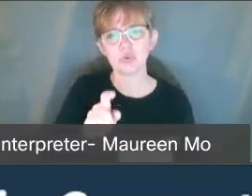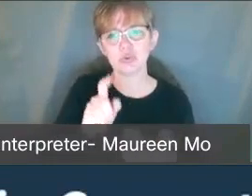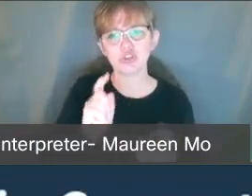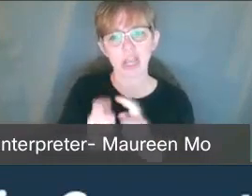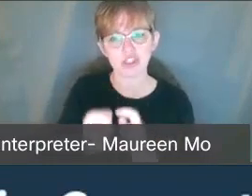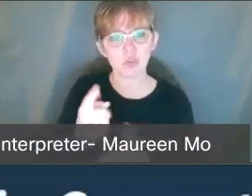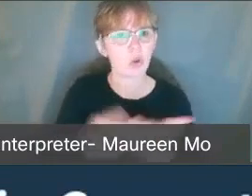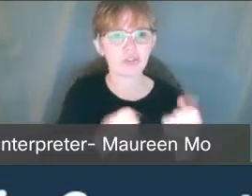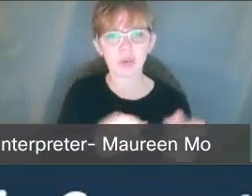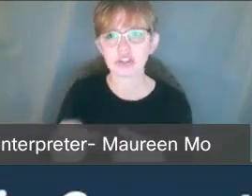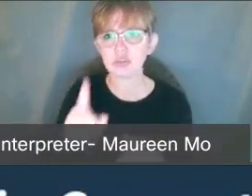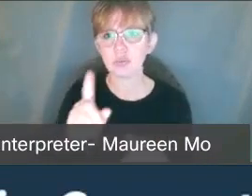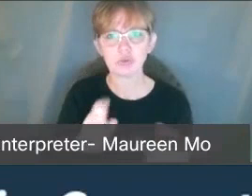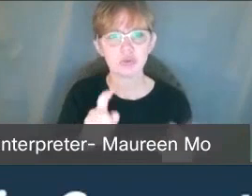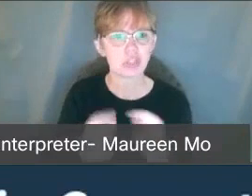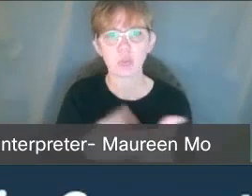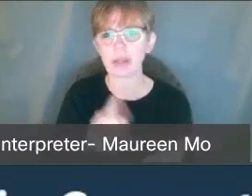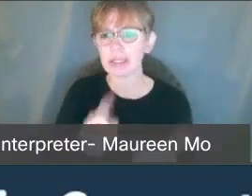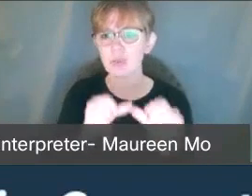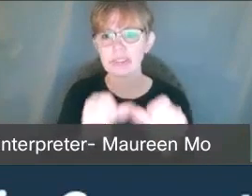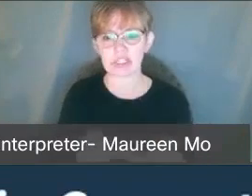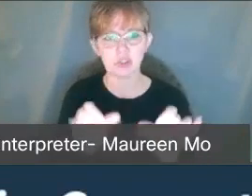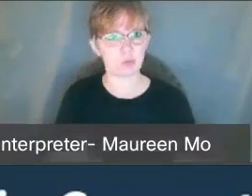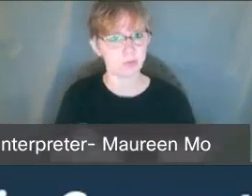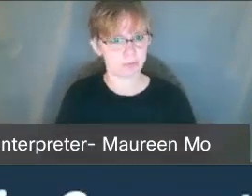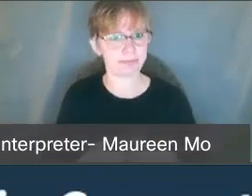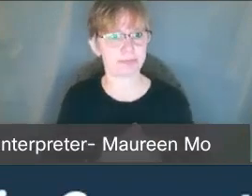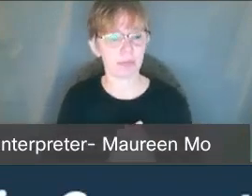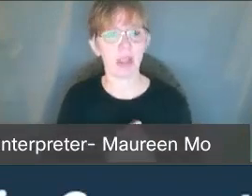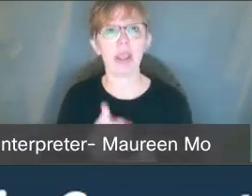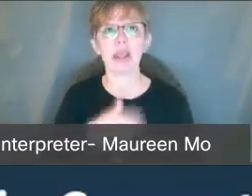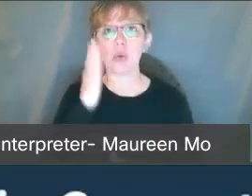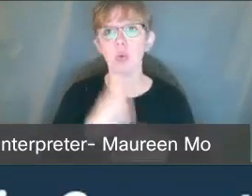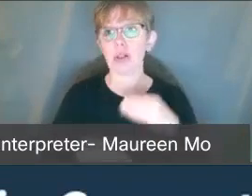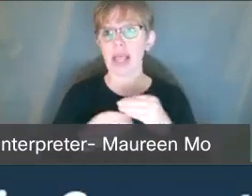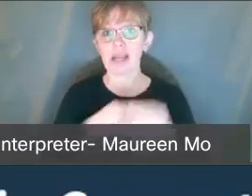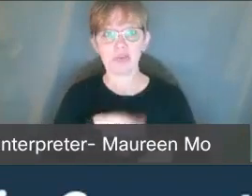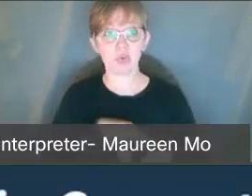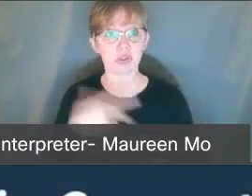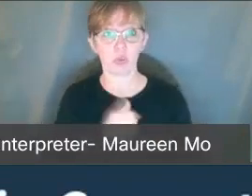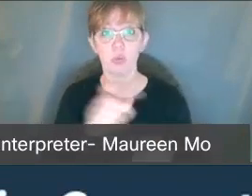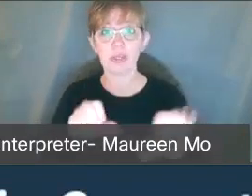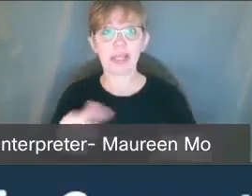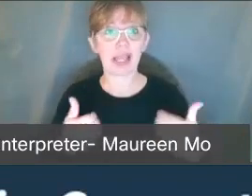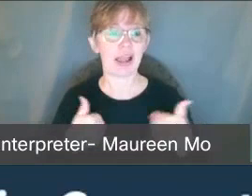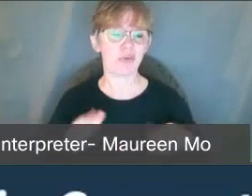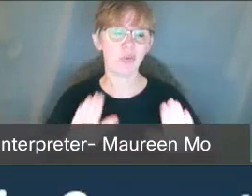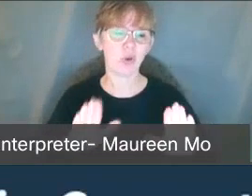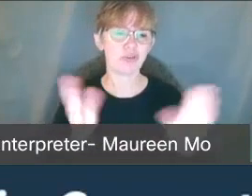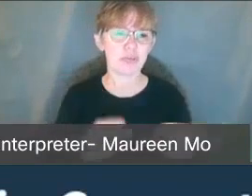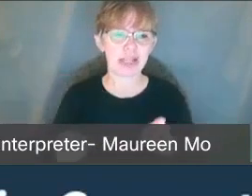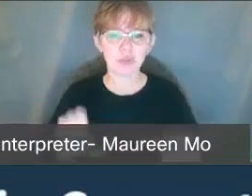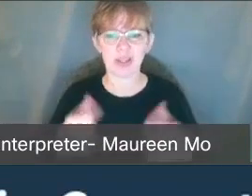to continue? I will also just add here that, of course, we can have really wonderful plans. We can have all of